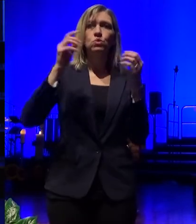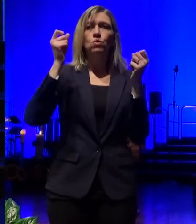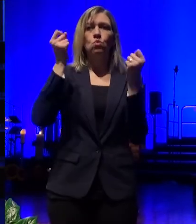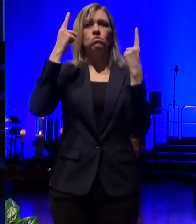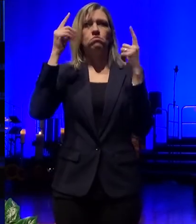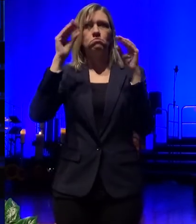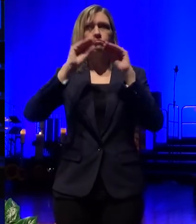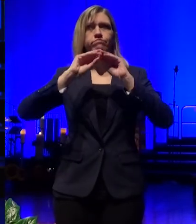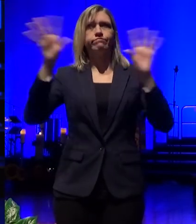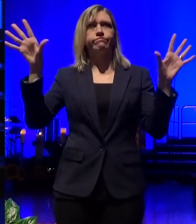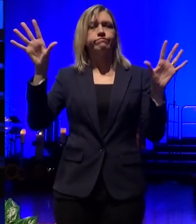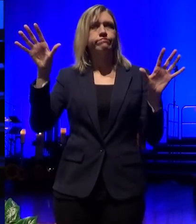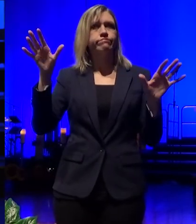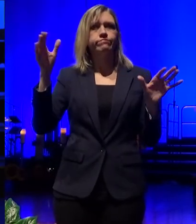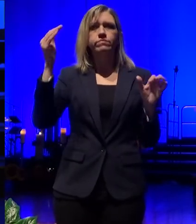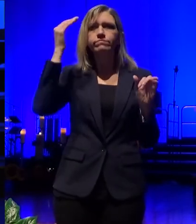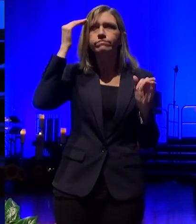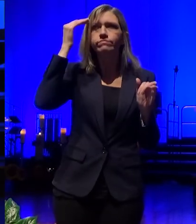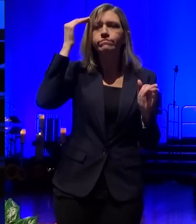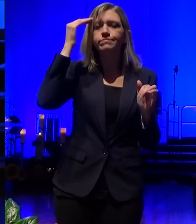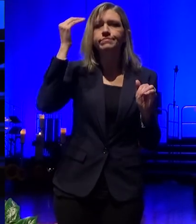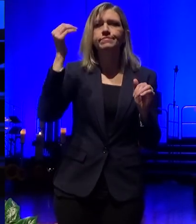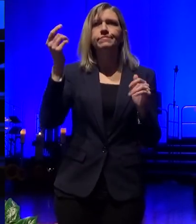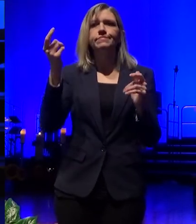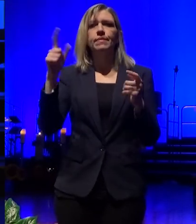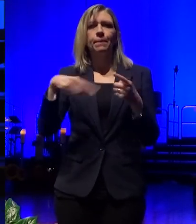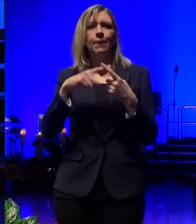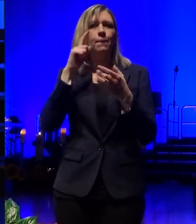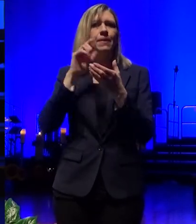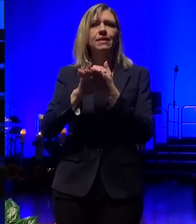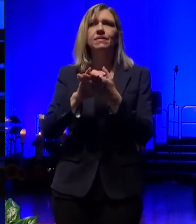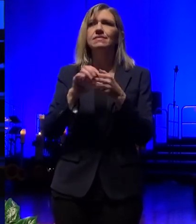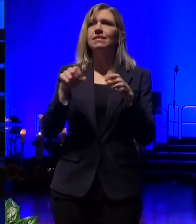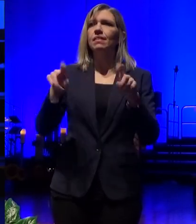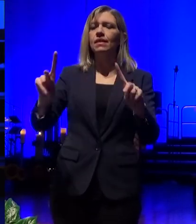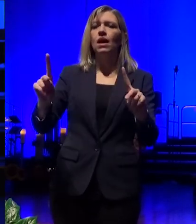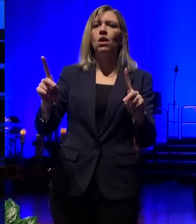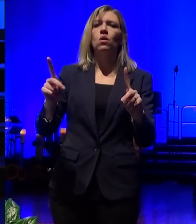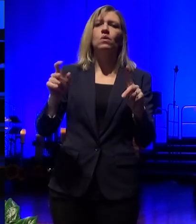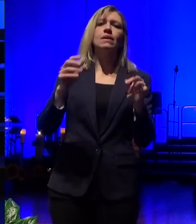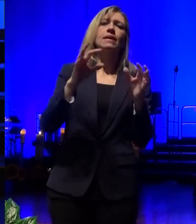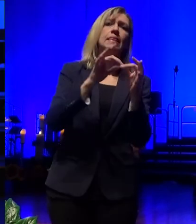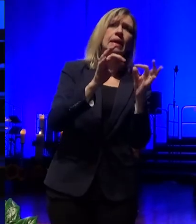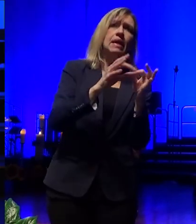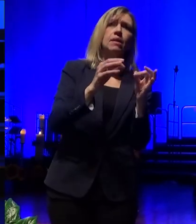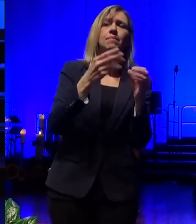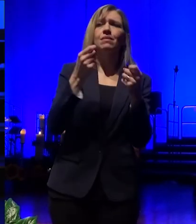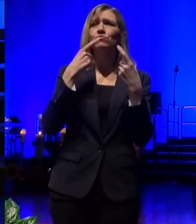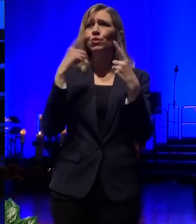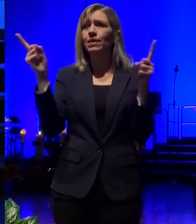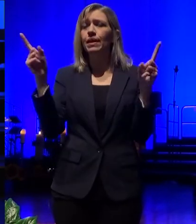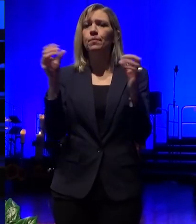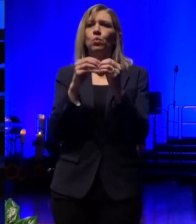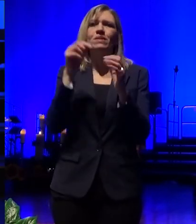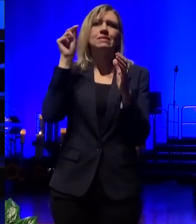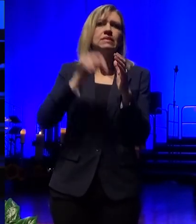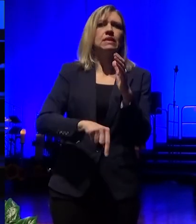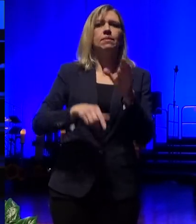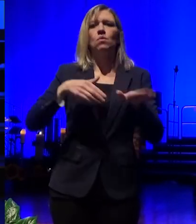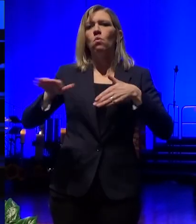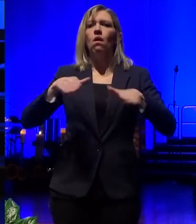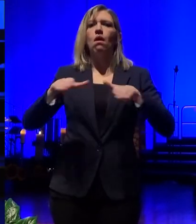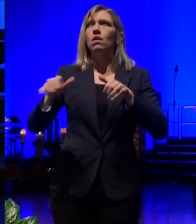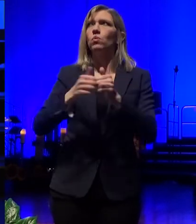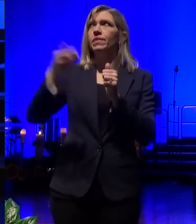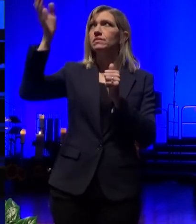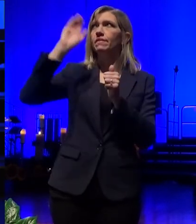awakening about our beliefs that allow us to claim and proclaim a deeper walk with the divine.